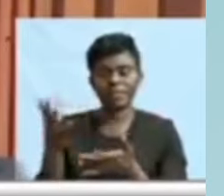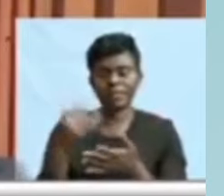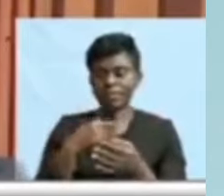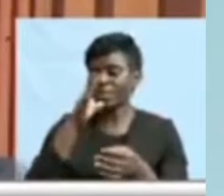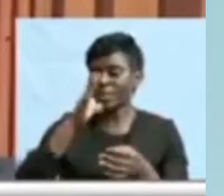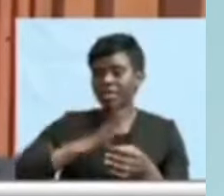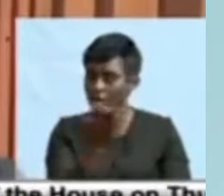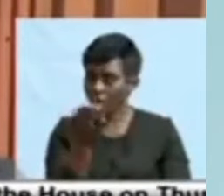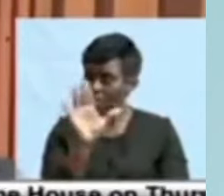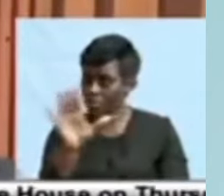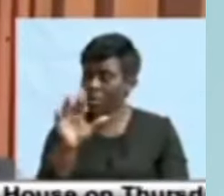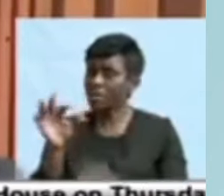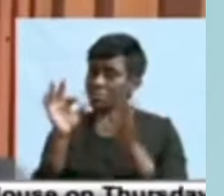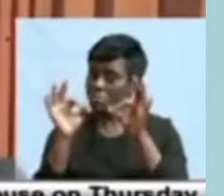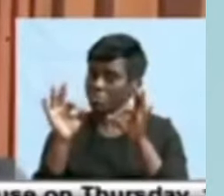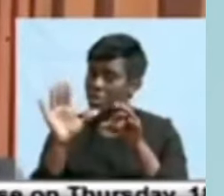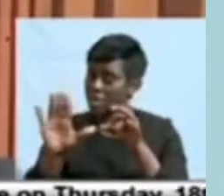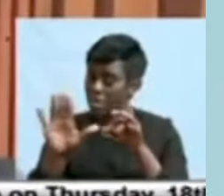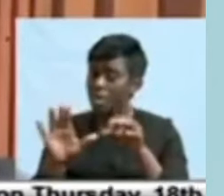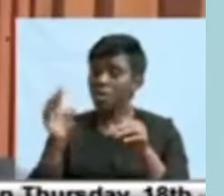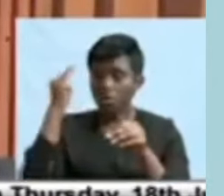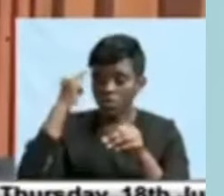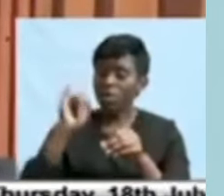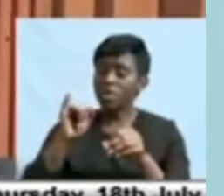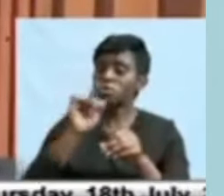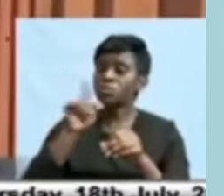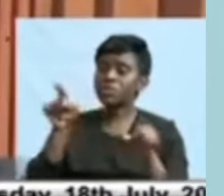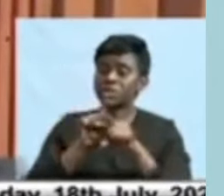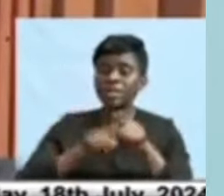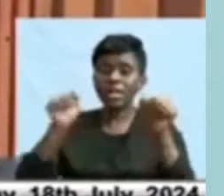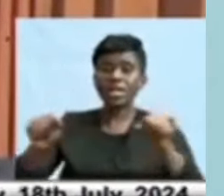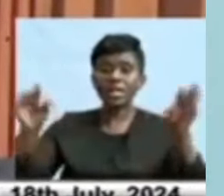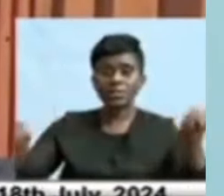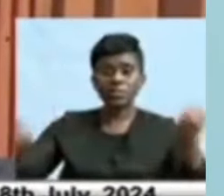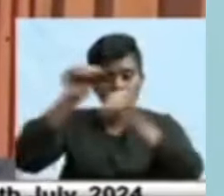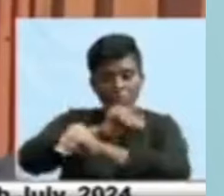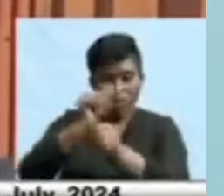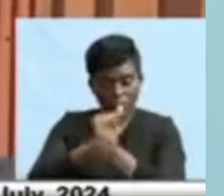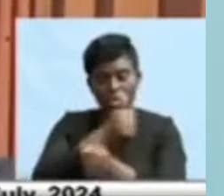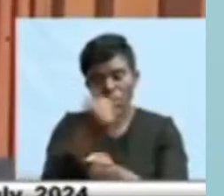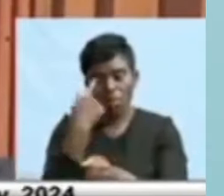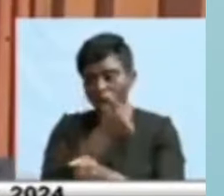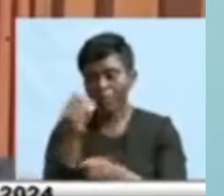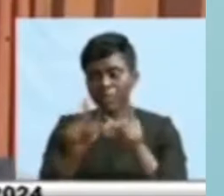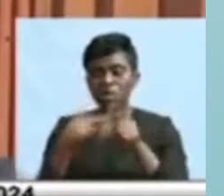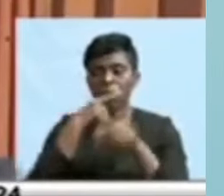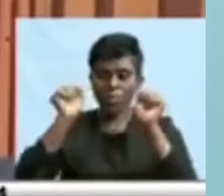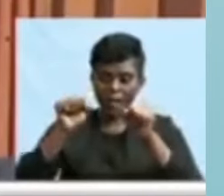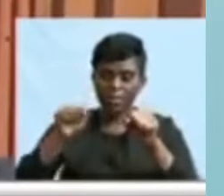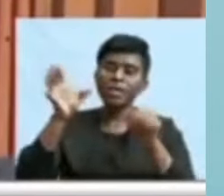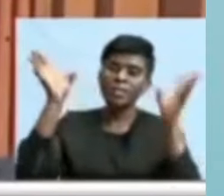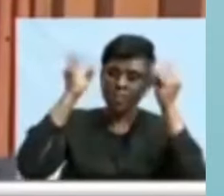you. Yeah. They are knowing very well that they can be substituted with capable, competent men